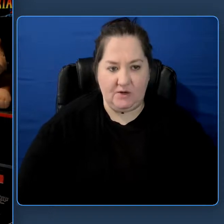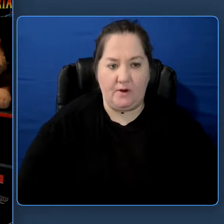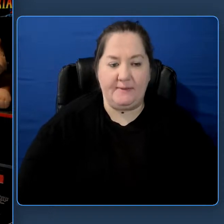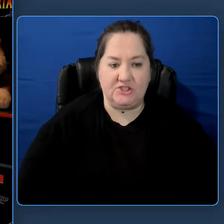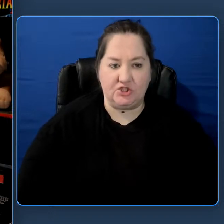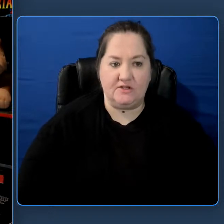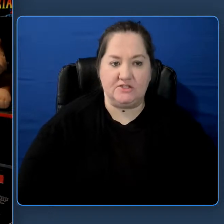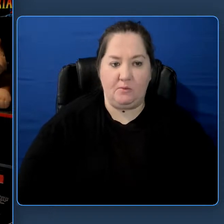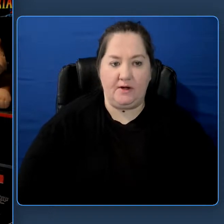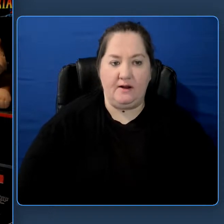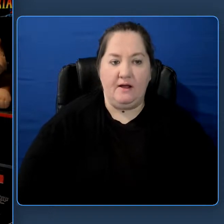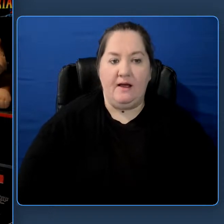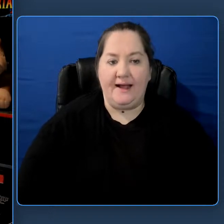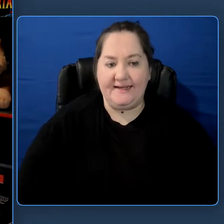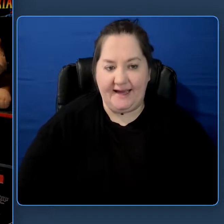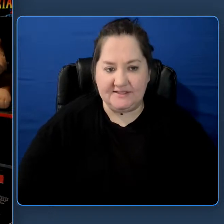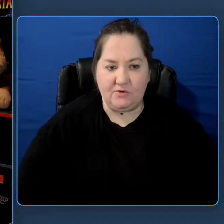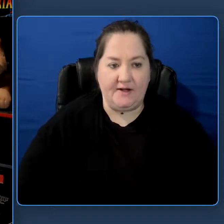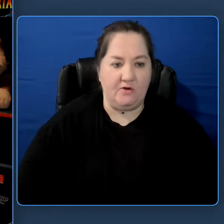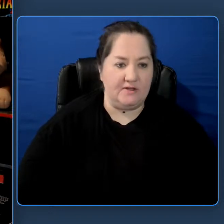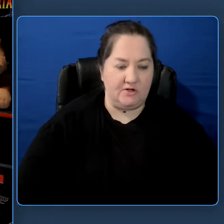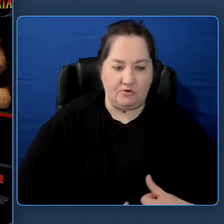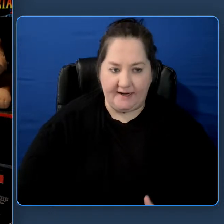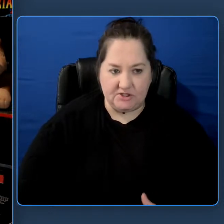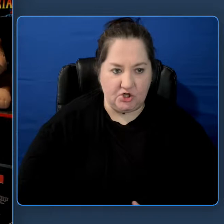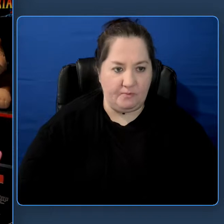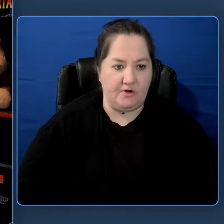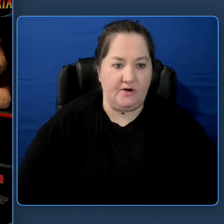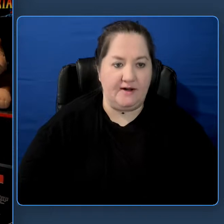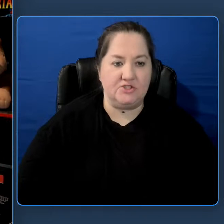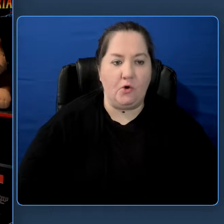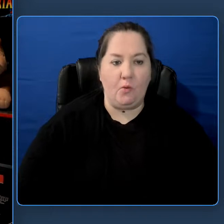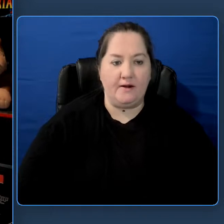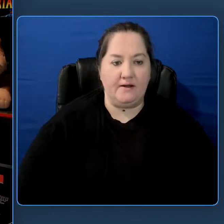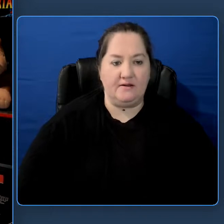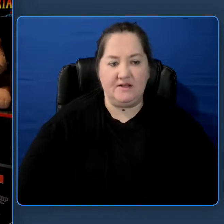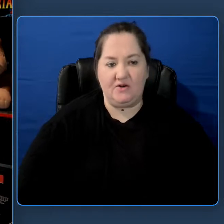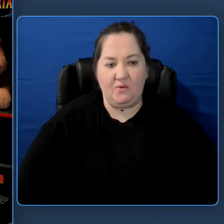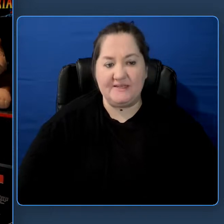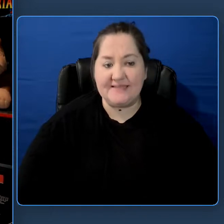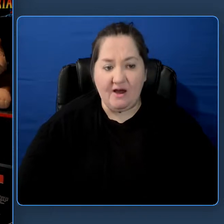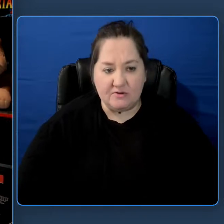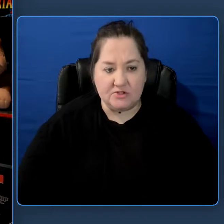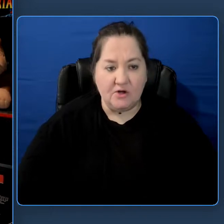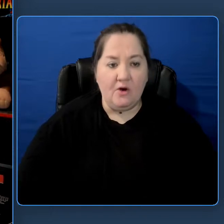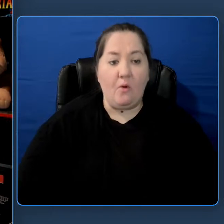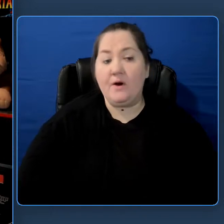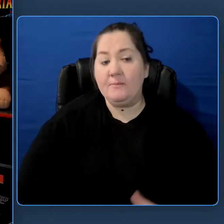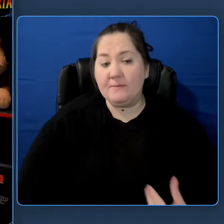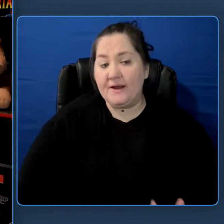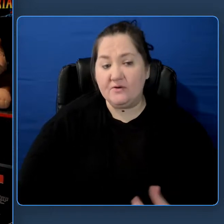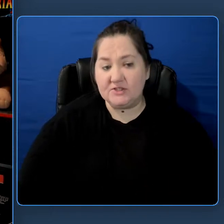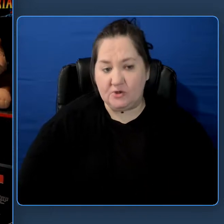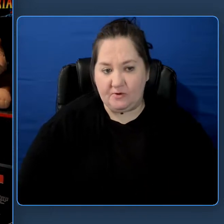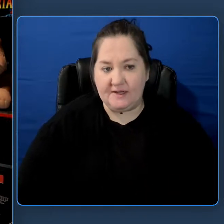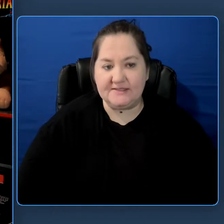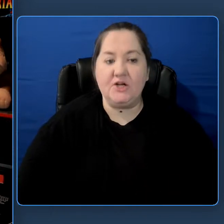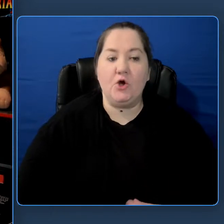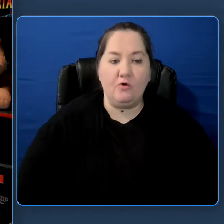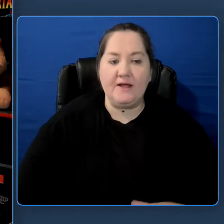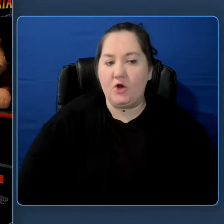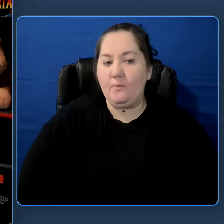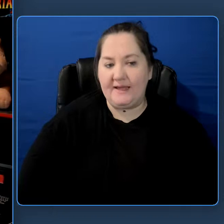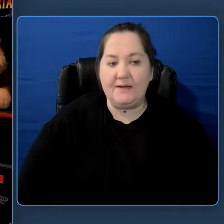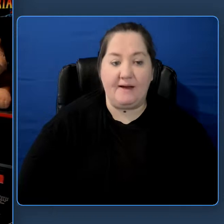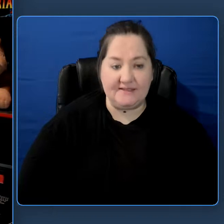I trust. I want to make sure there's someone I get, so I know that they're a great interpreter and I don't want to, miss out. Or I bring my own interpreter because